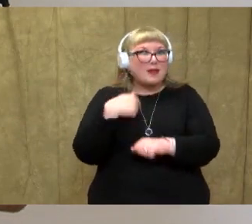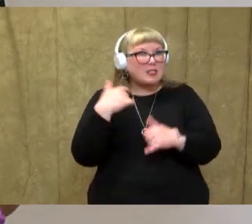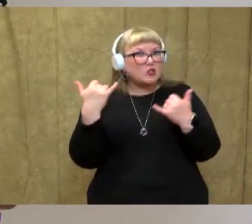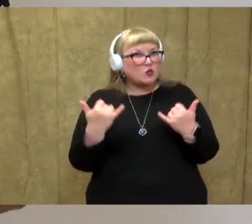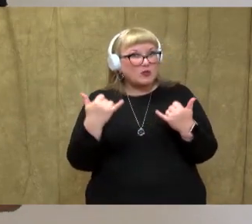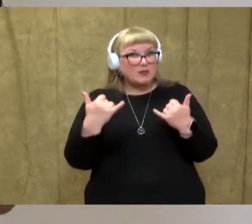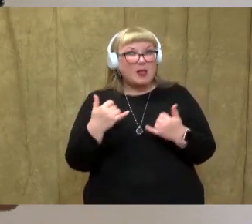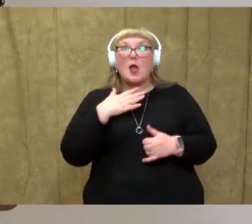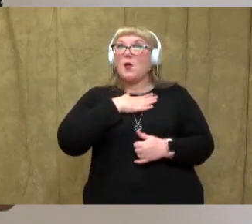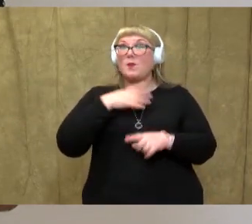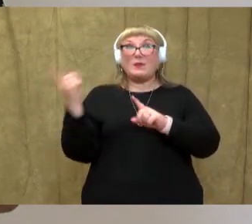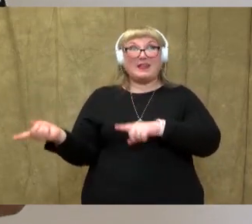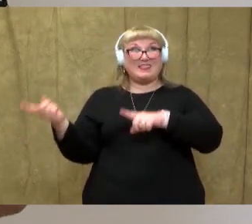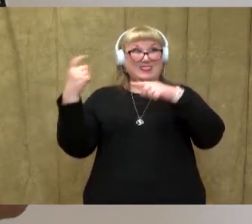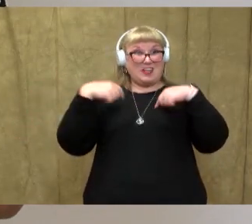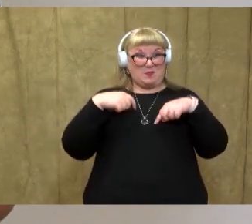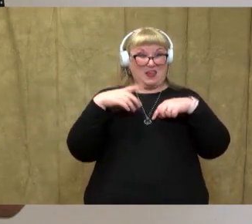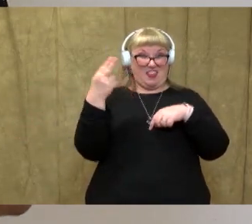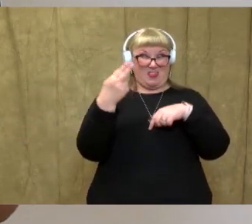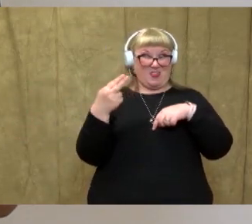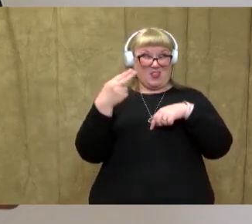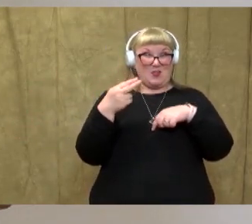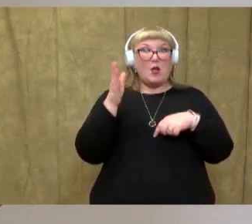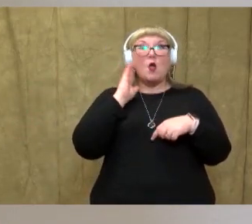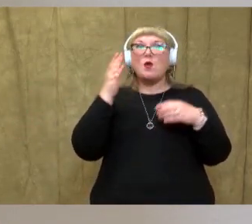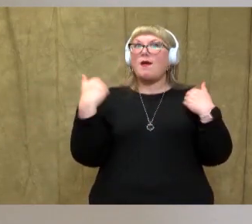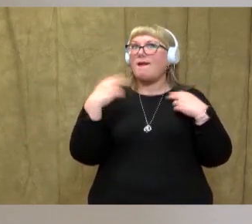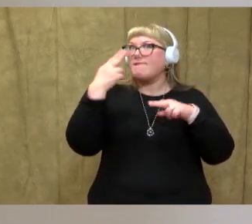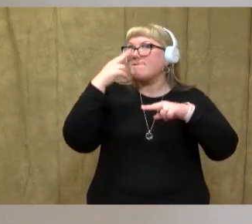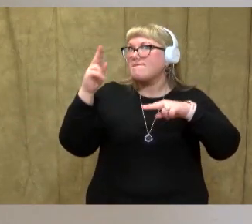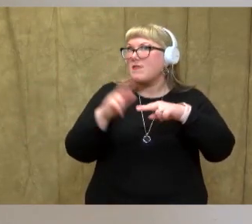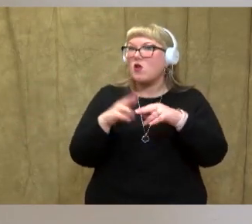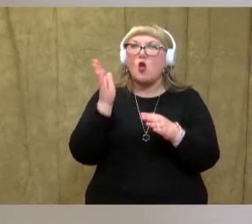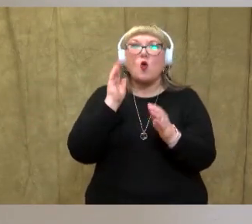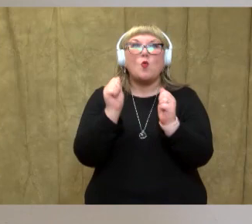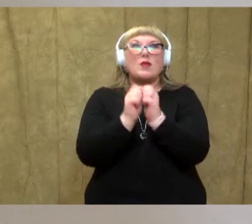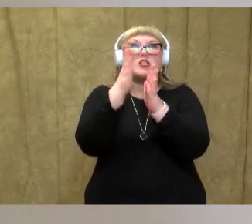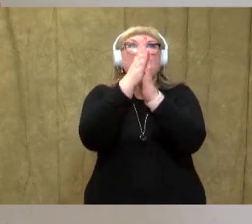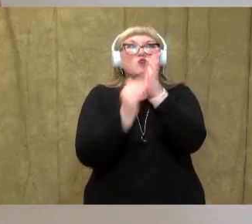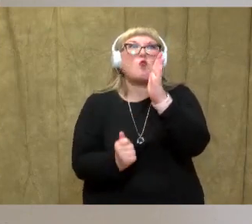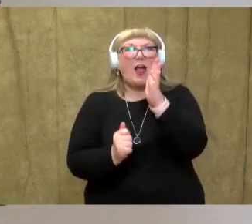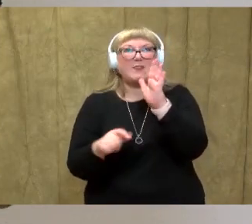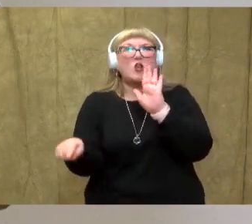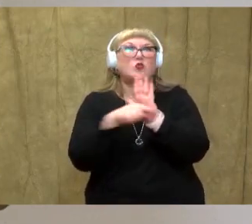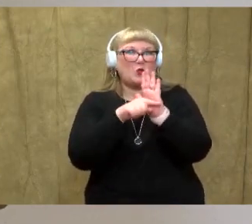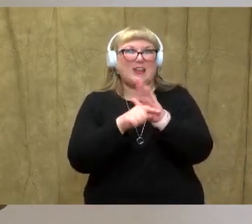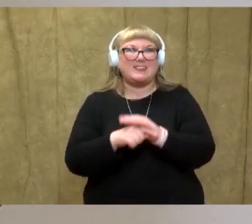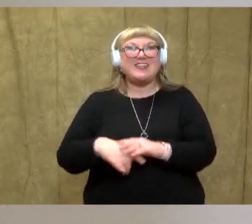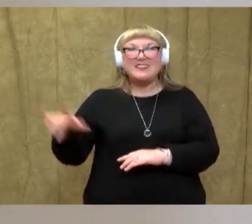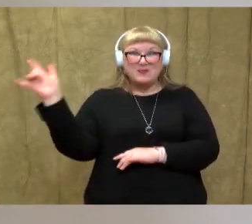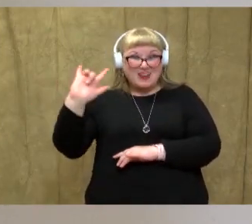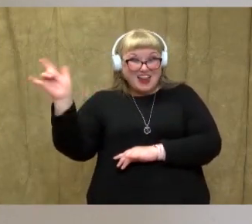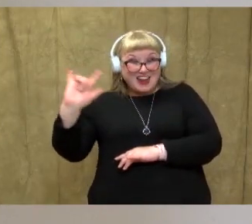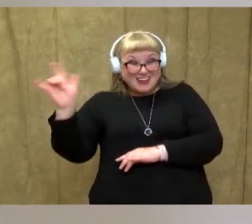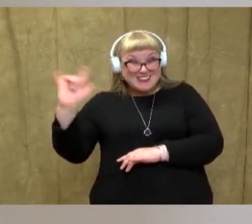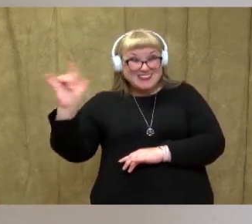Please join me again on Thursday and we will be having some fun with subtraction problems. Have a good week.